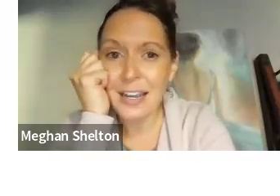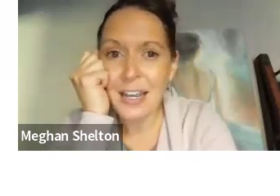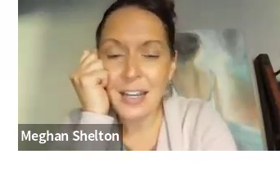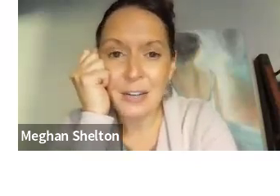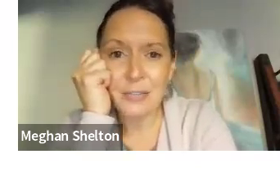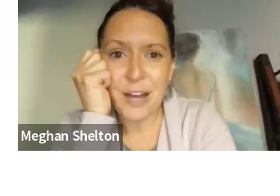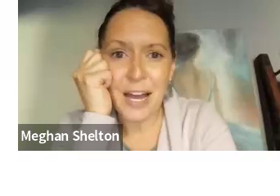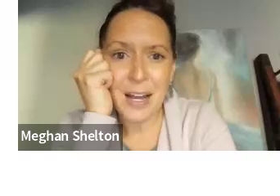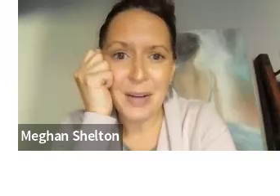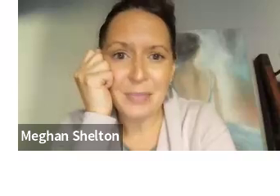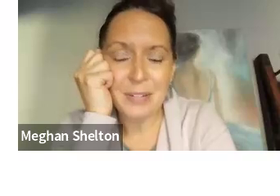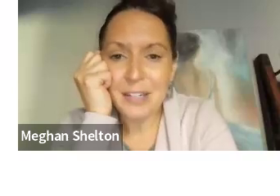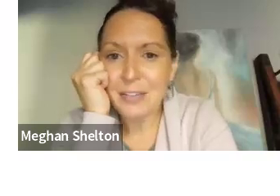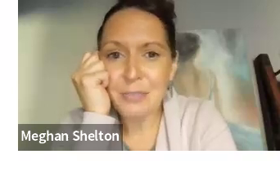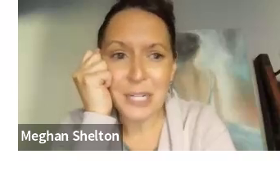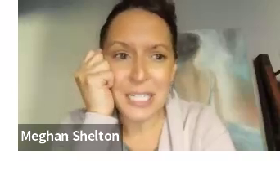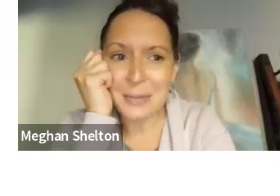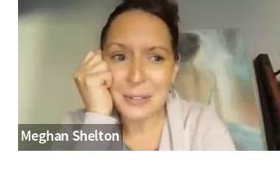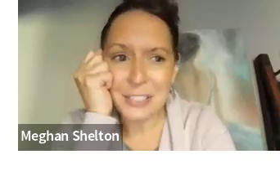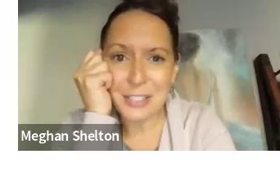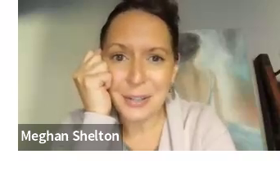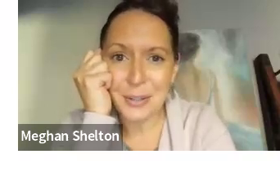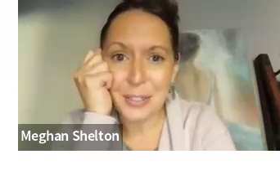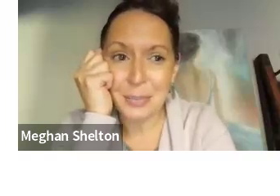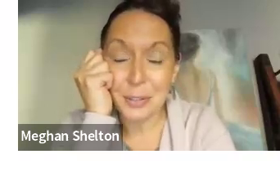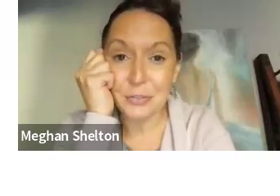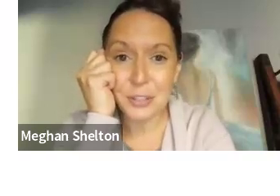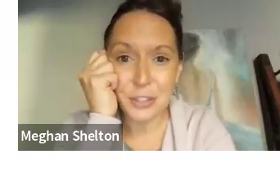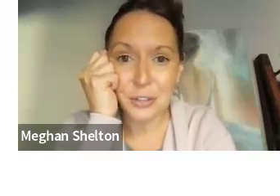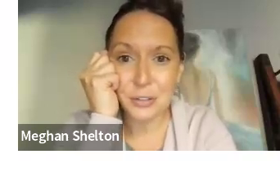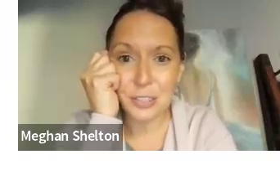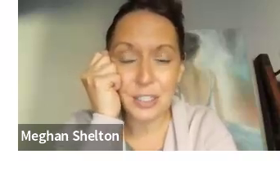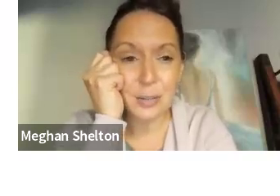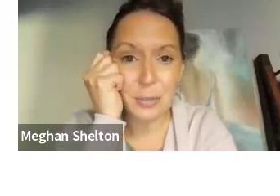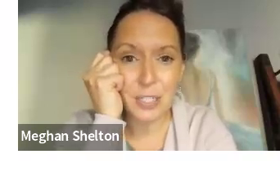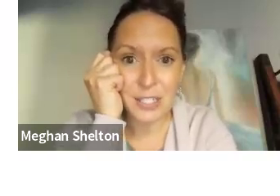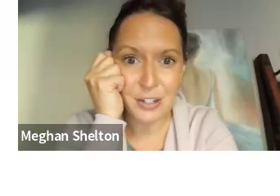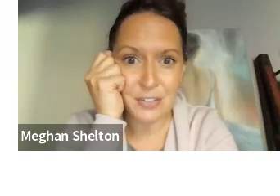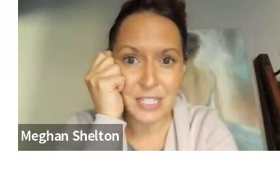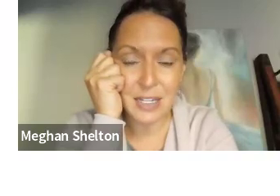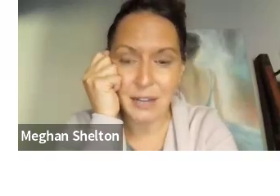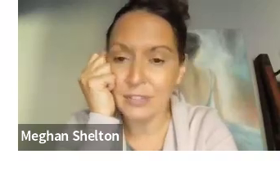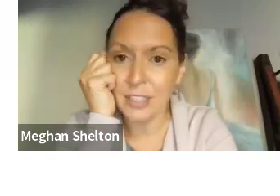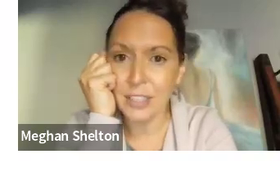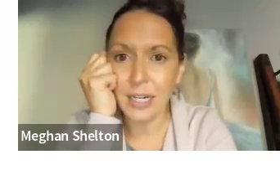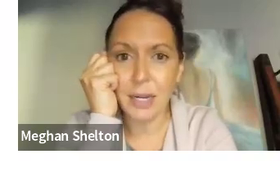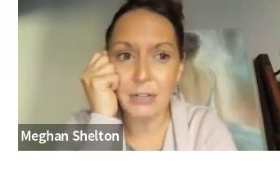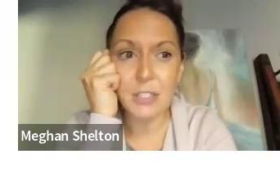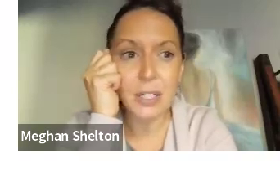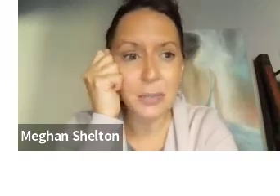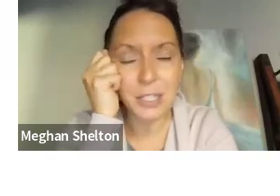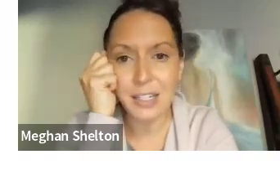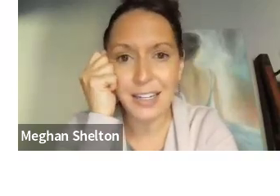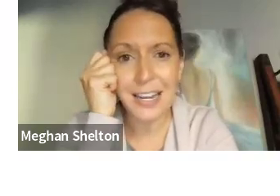screen. If Brittany were to move to, Brittany serves the Denver and